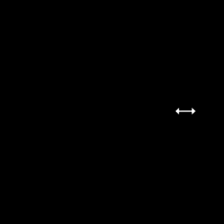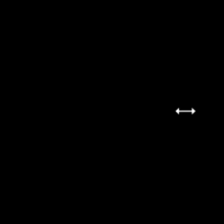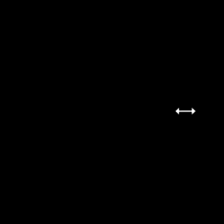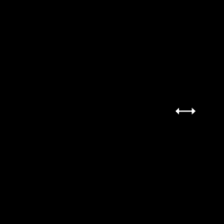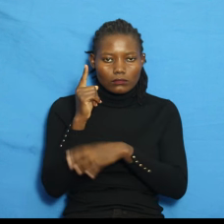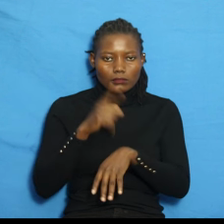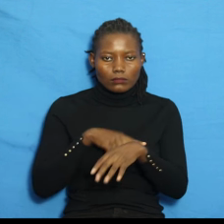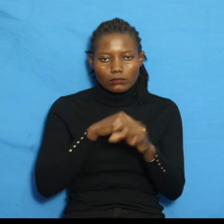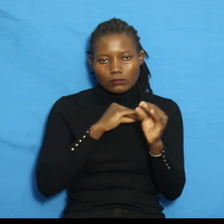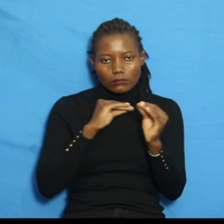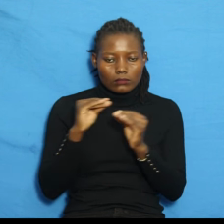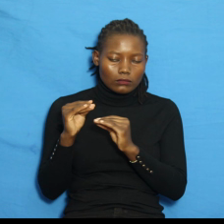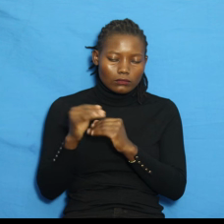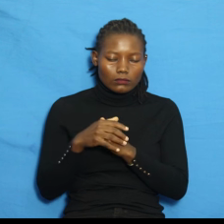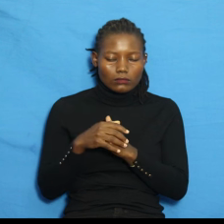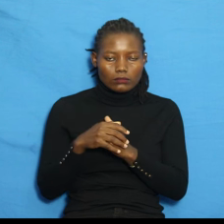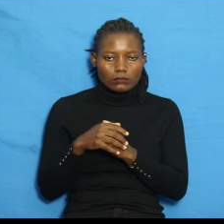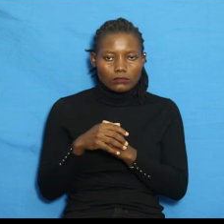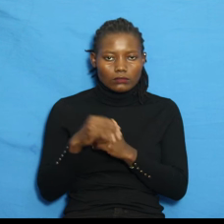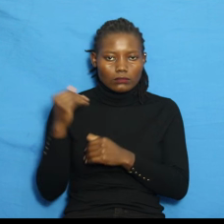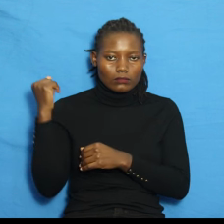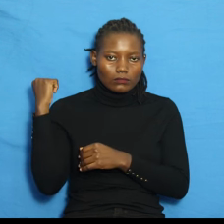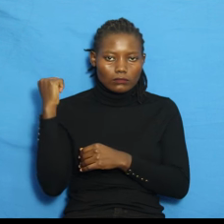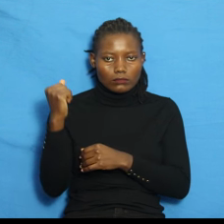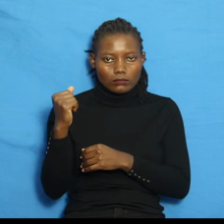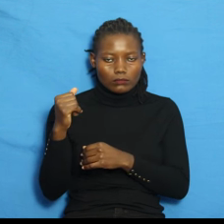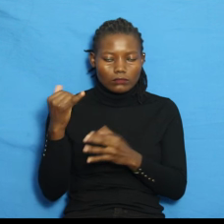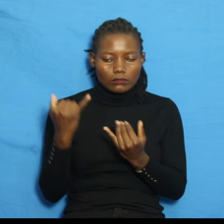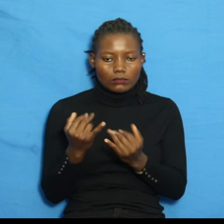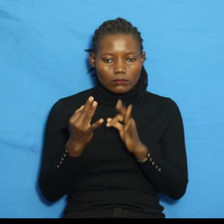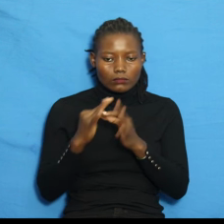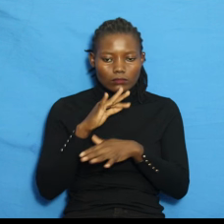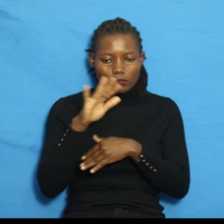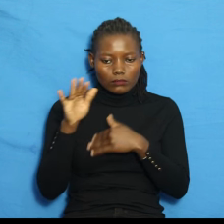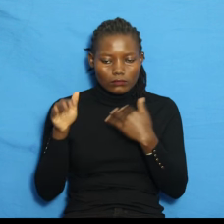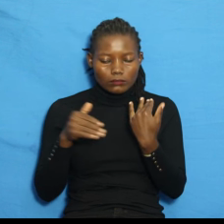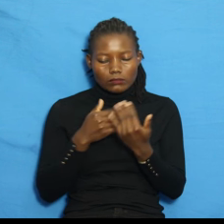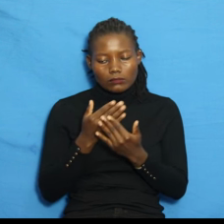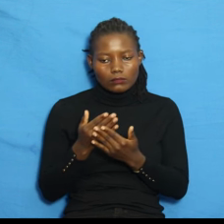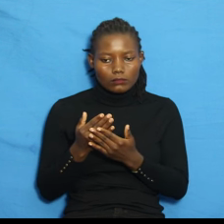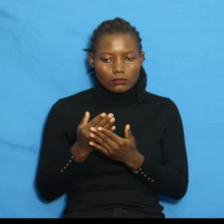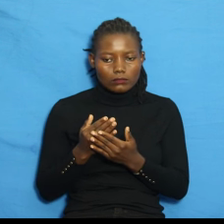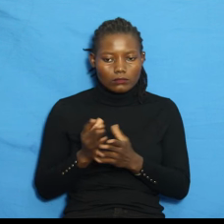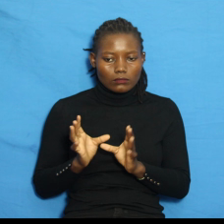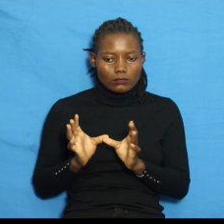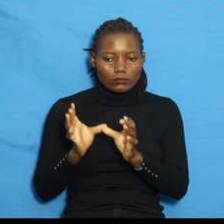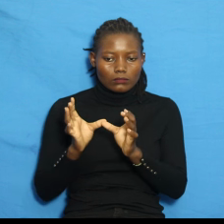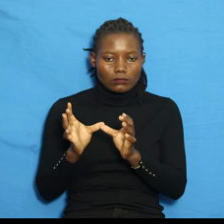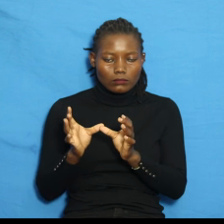now got the rotary motion of the arm when it swings, that arm.